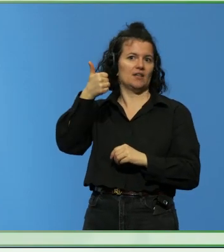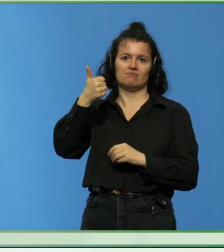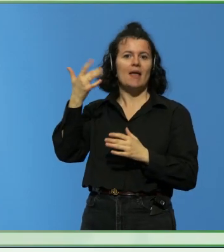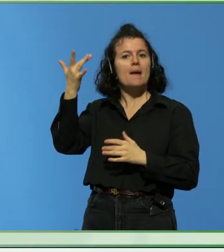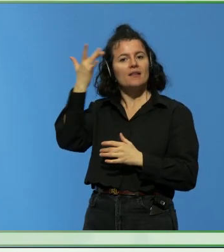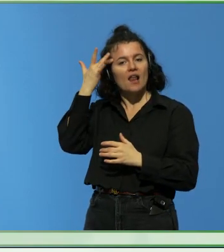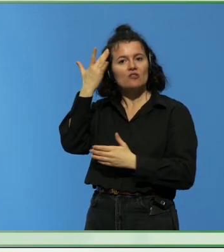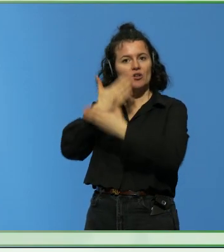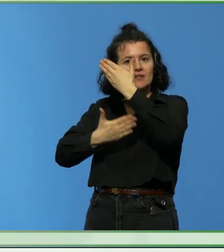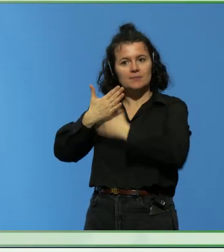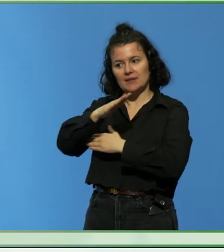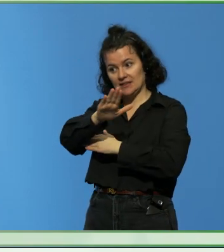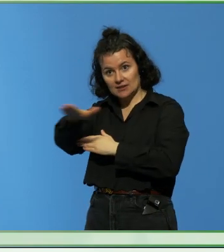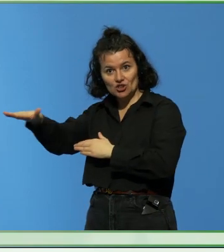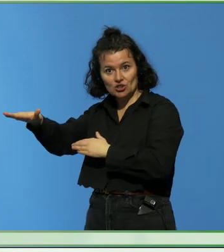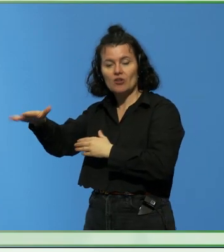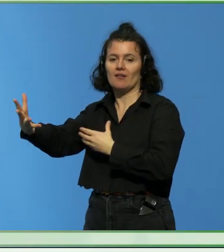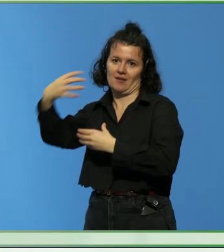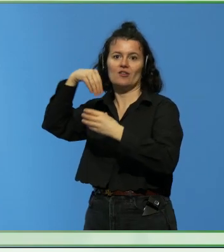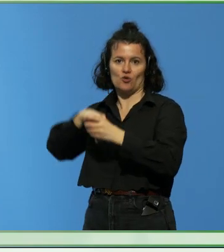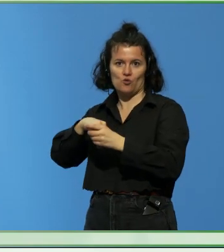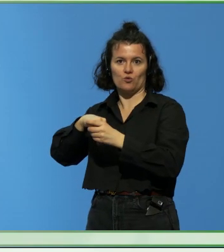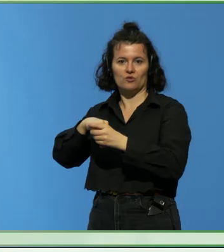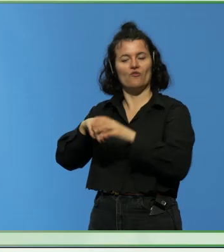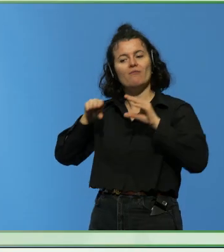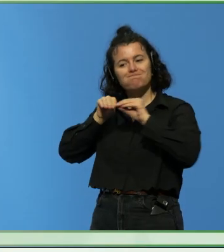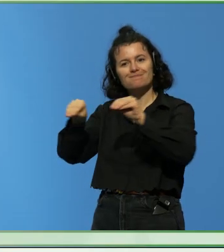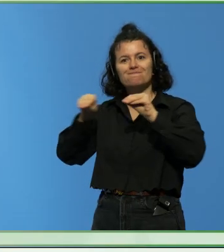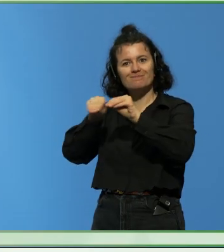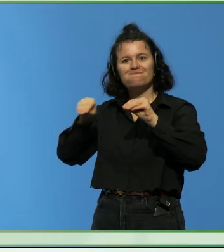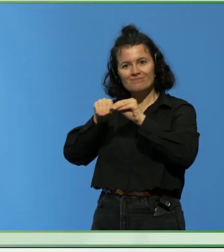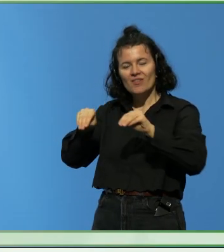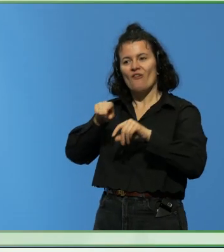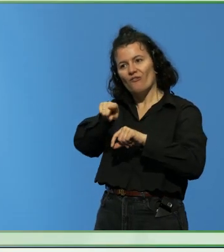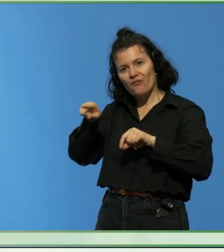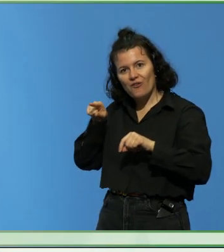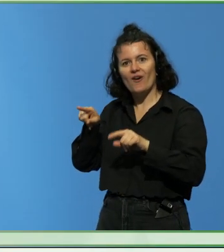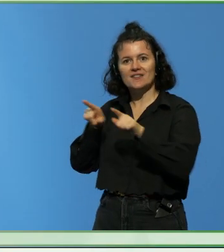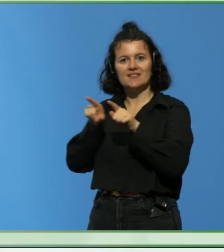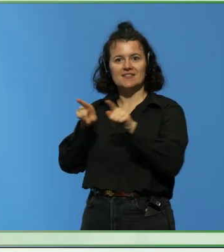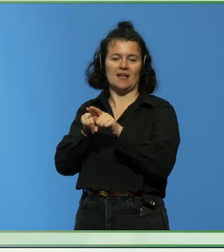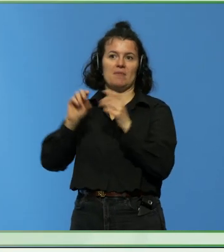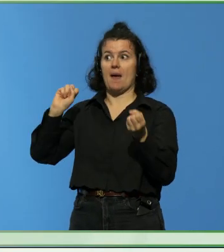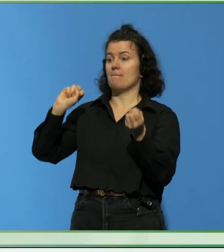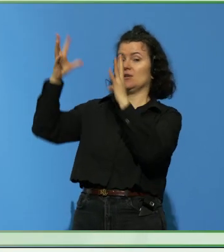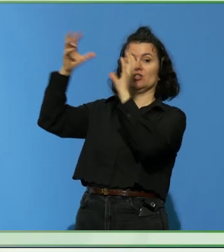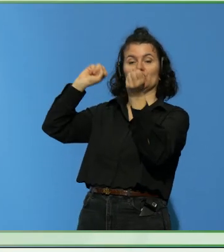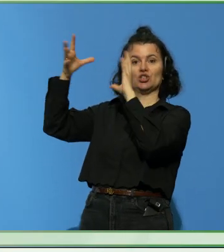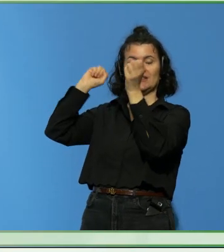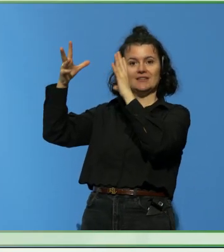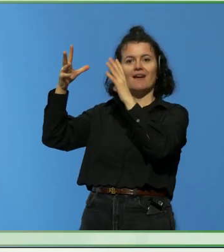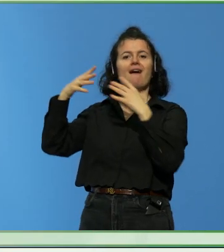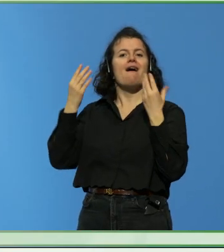health interventions for humanitarian emergencies. Now, it was a really good testing ground because there were 2 Category